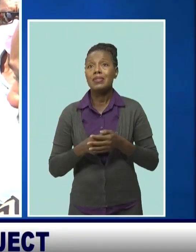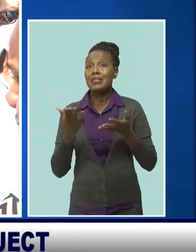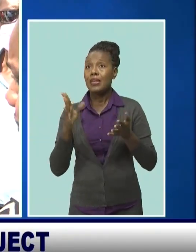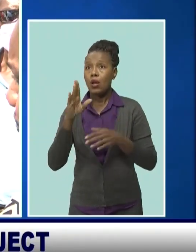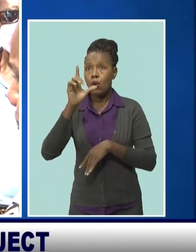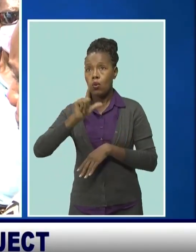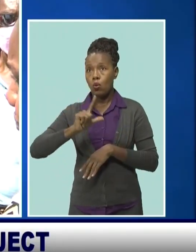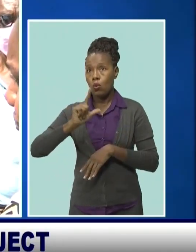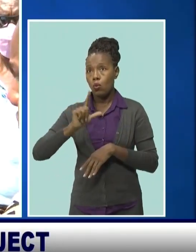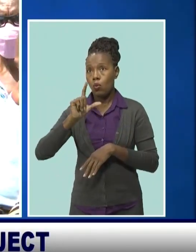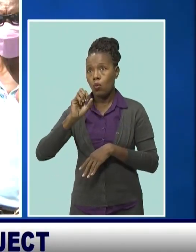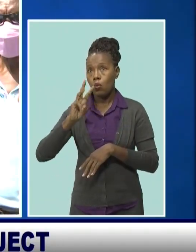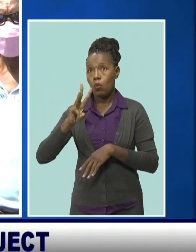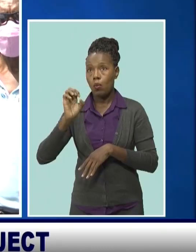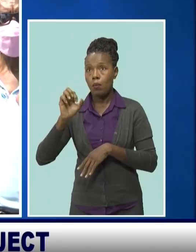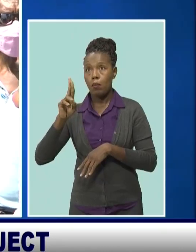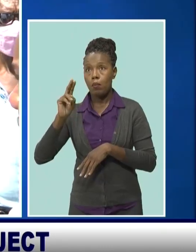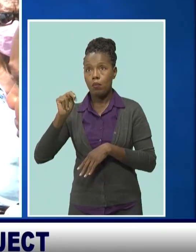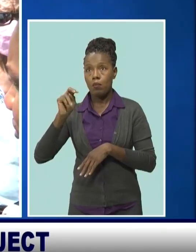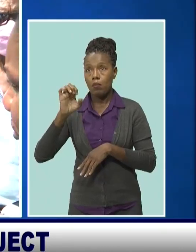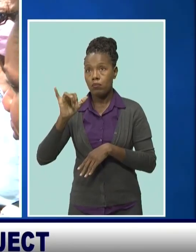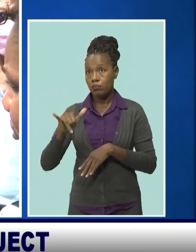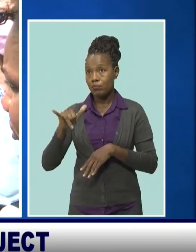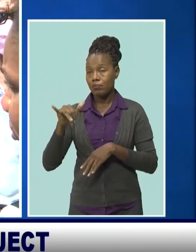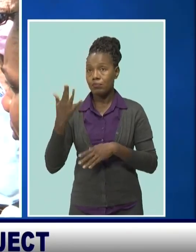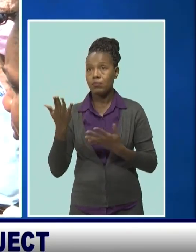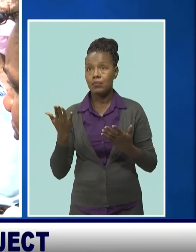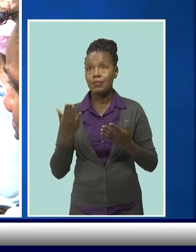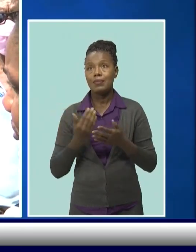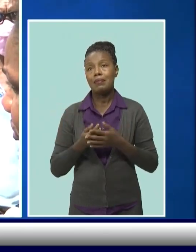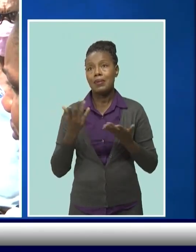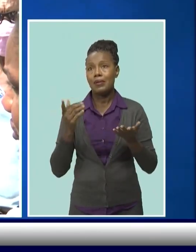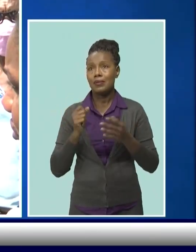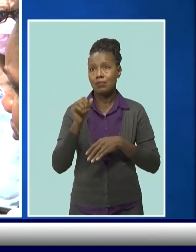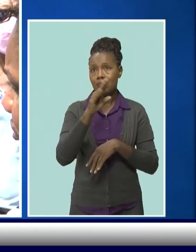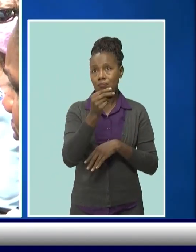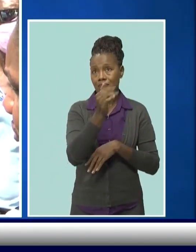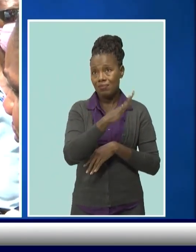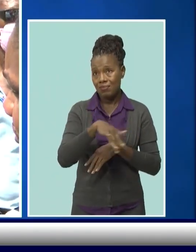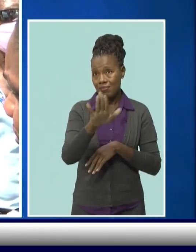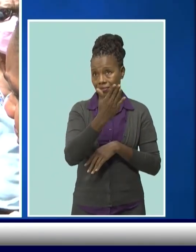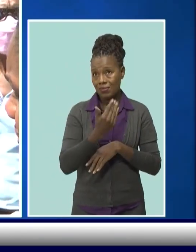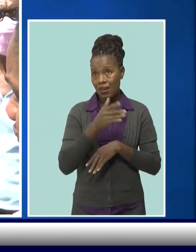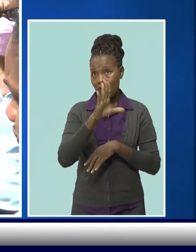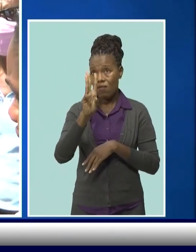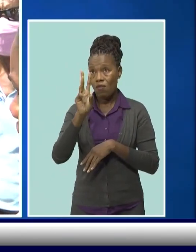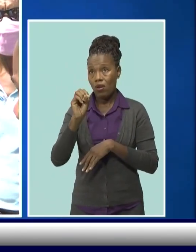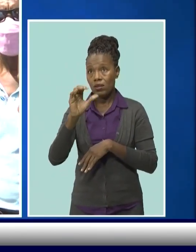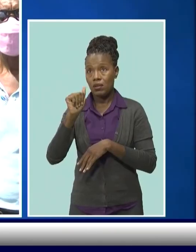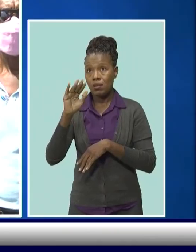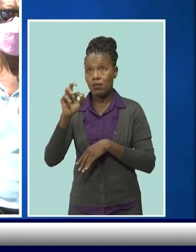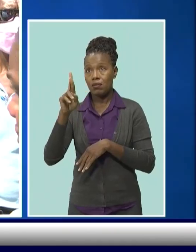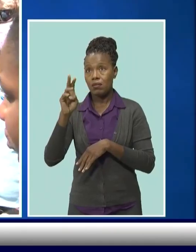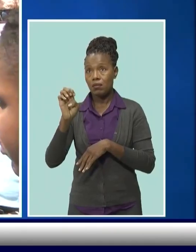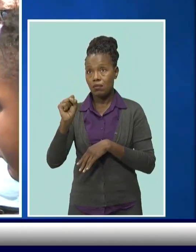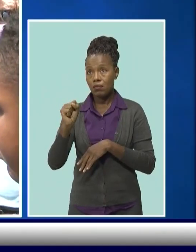Burning, that's not in the point, but we're utilizing the lands at Low Burning, 40 acres.